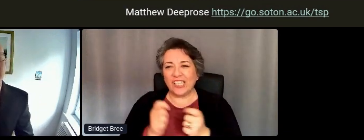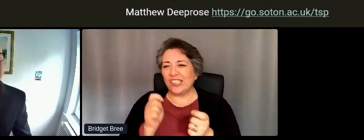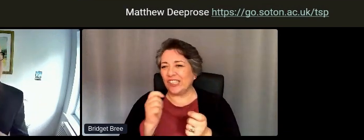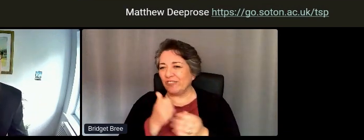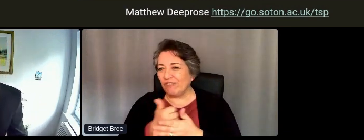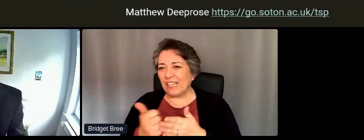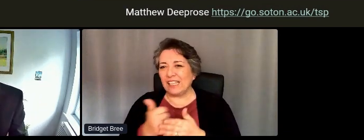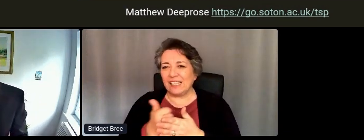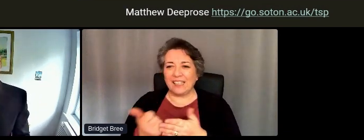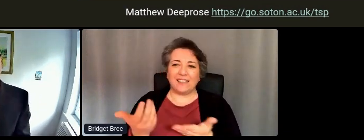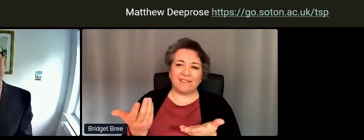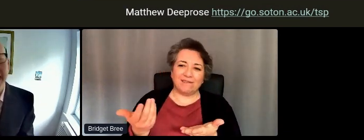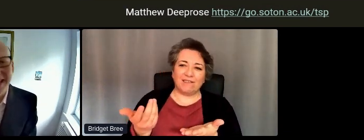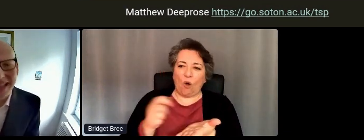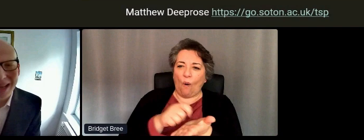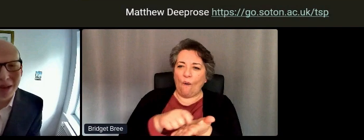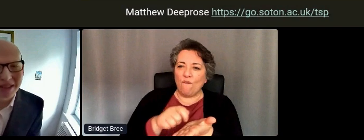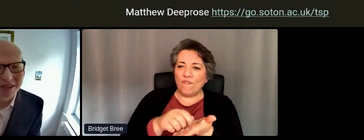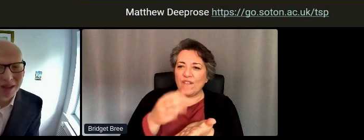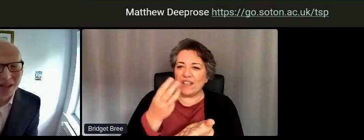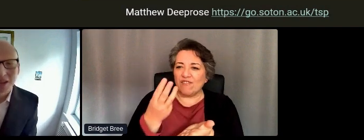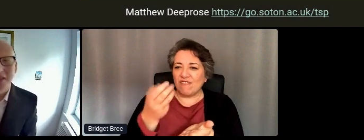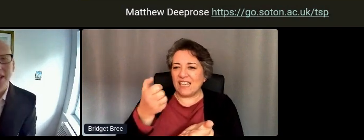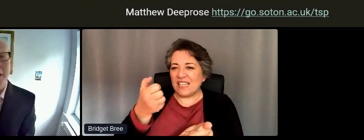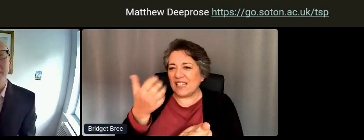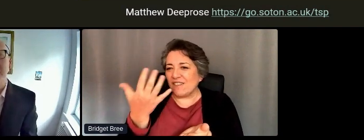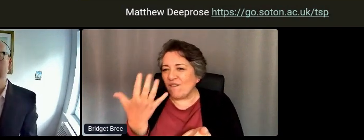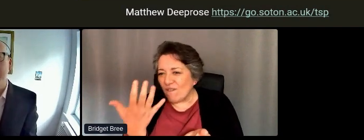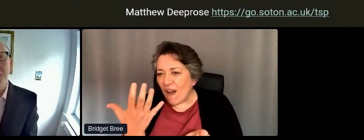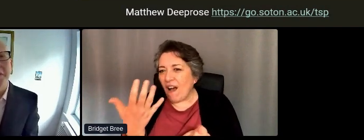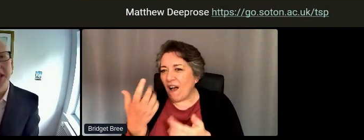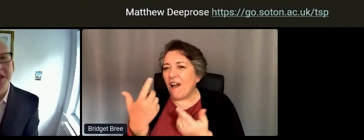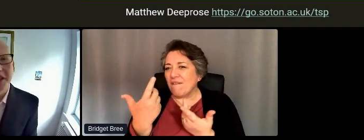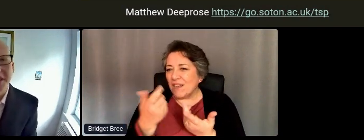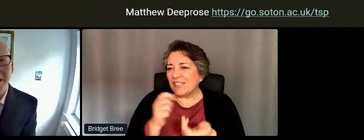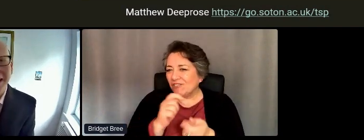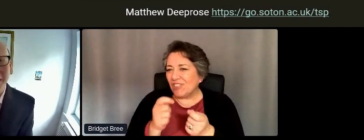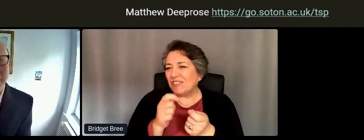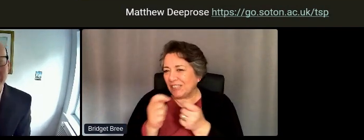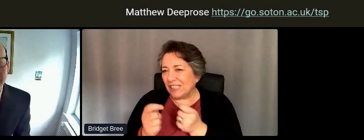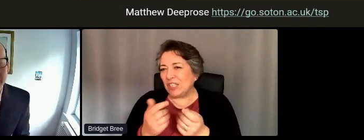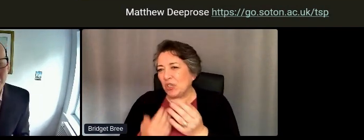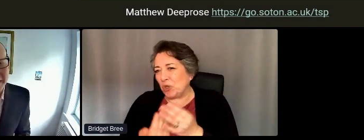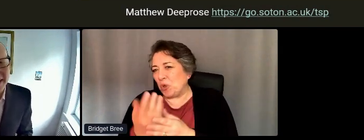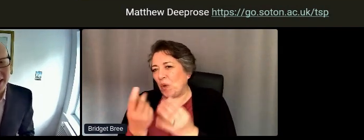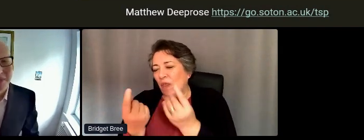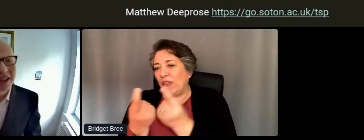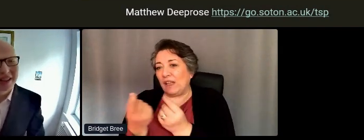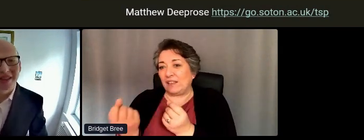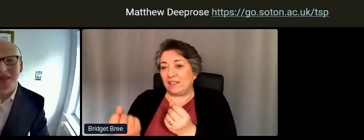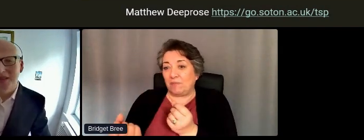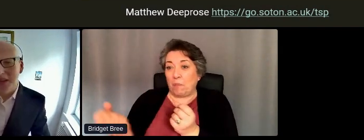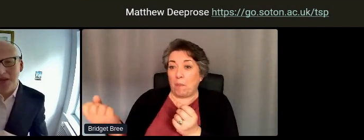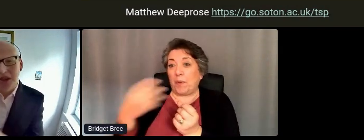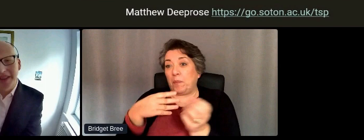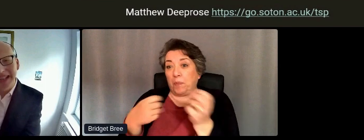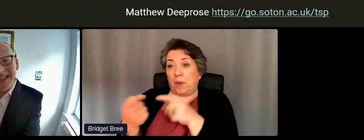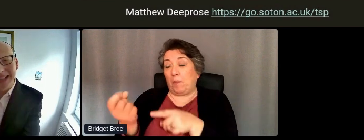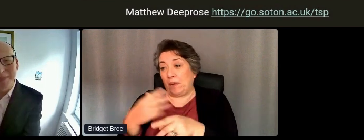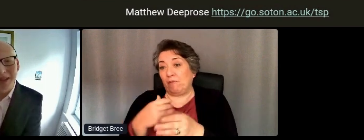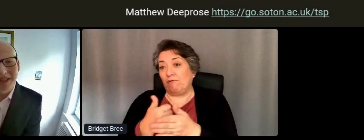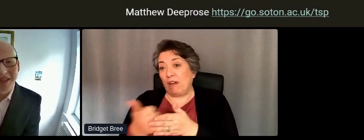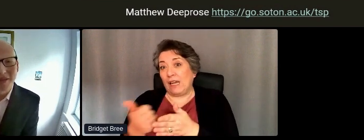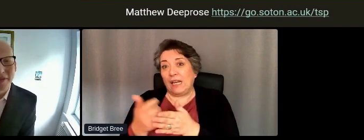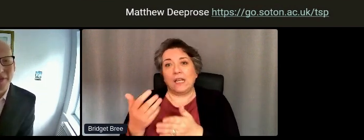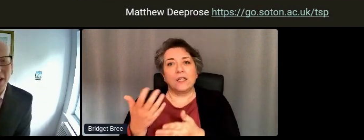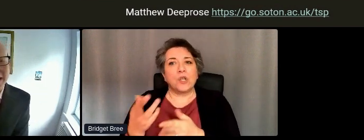of our colleagues will be curious to select that button, because they're quite used to seeing new features suddenly appearing in Office now. So they should select